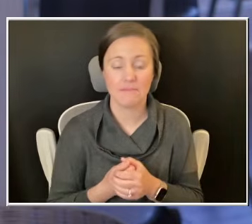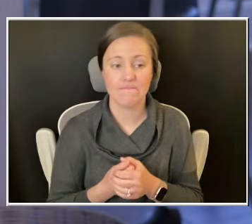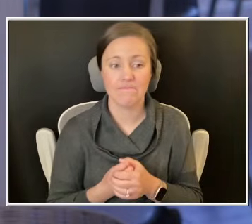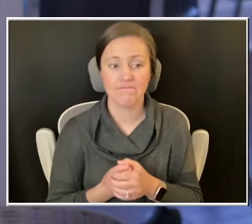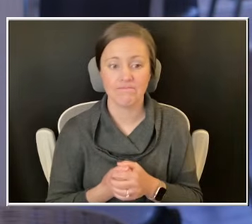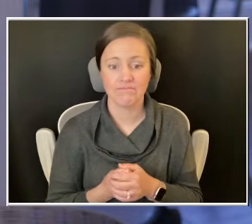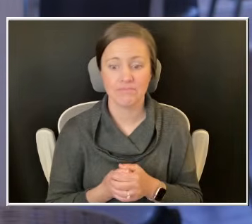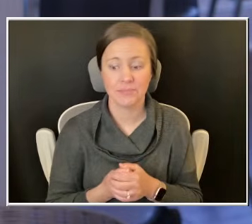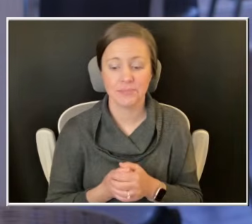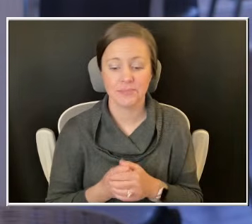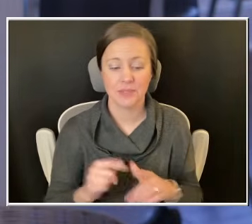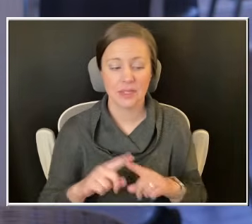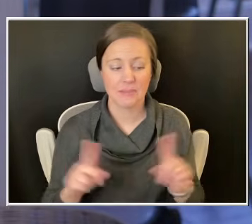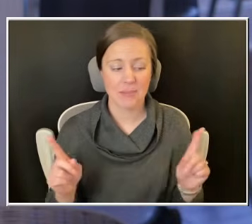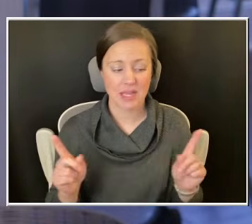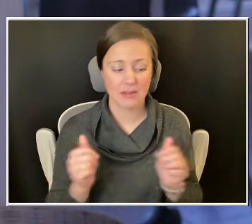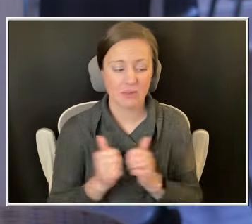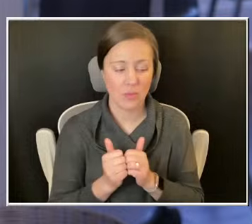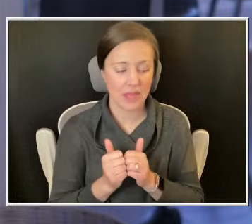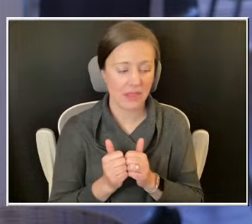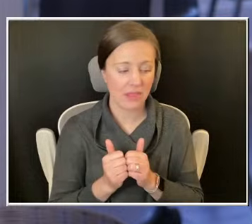But with